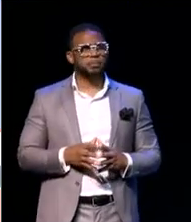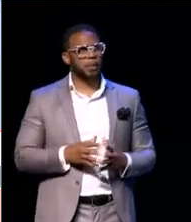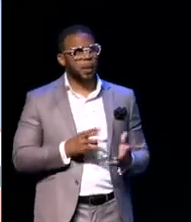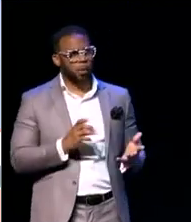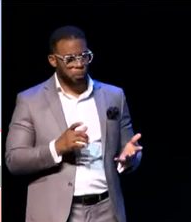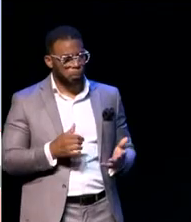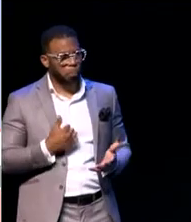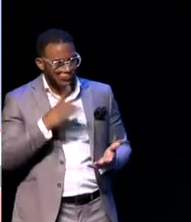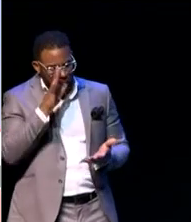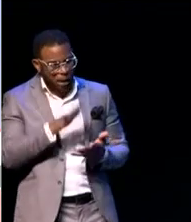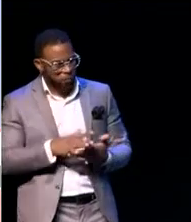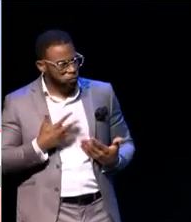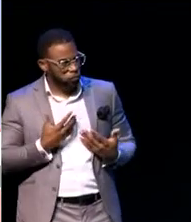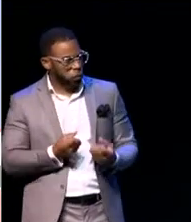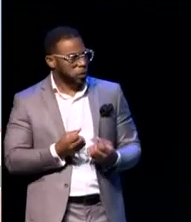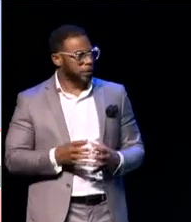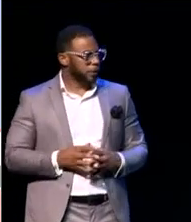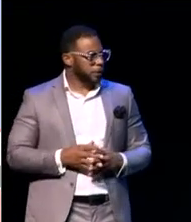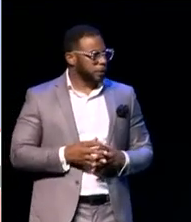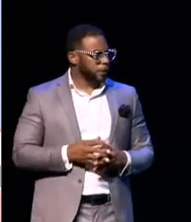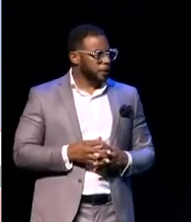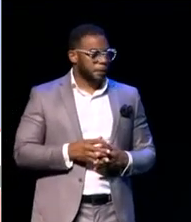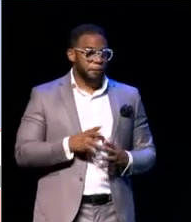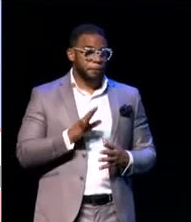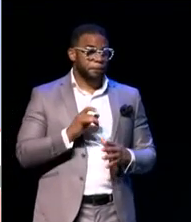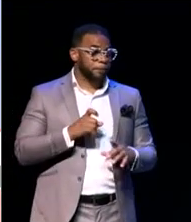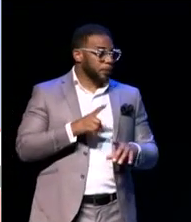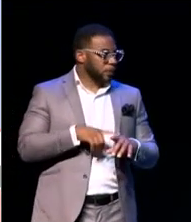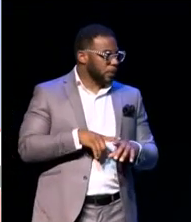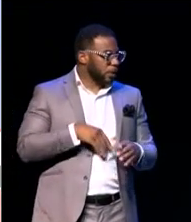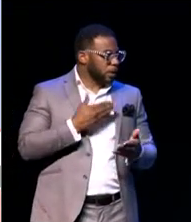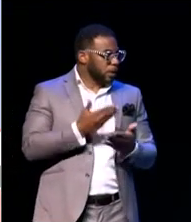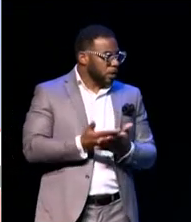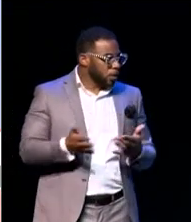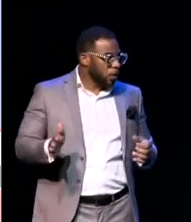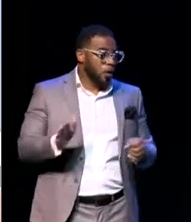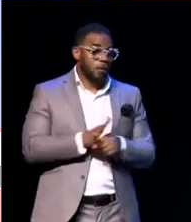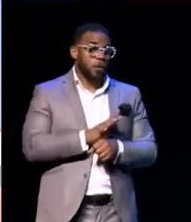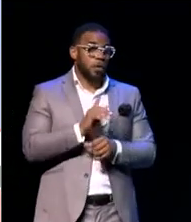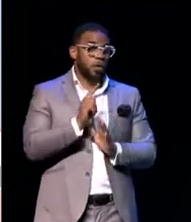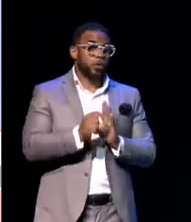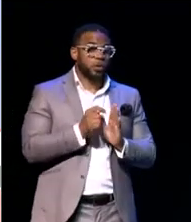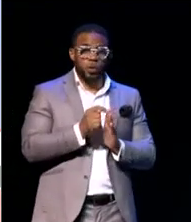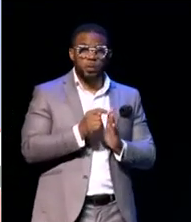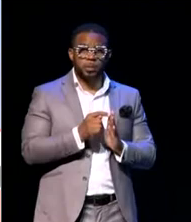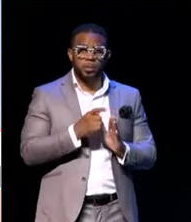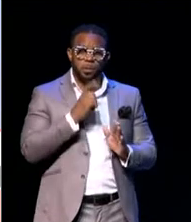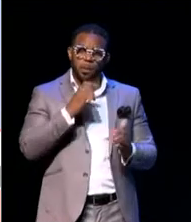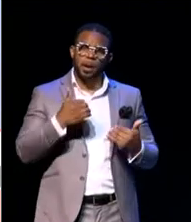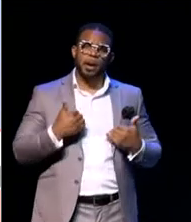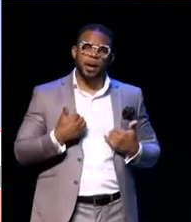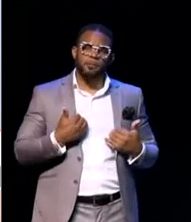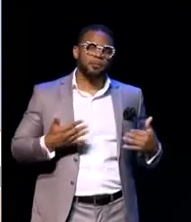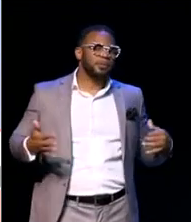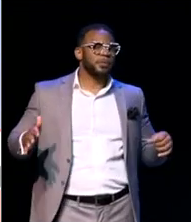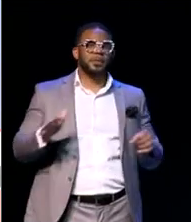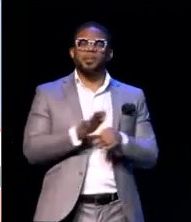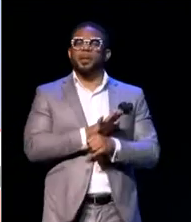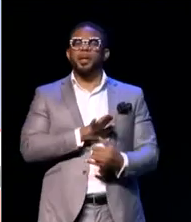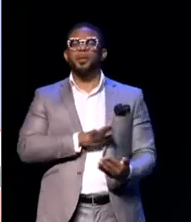Well, I believe strongly that by the time we get to the fall term, that we will have